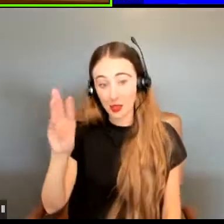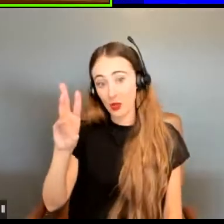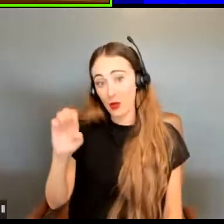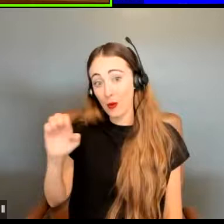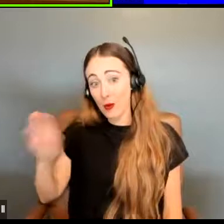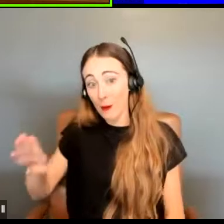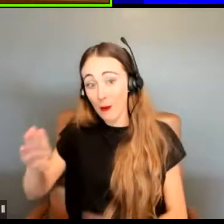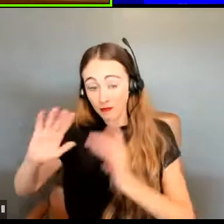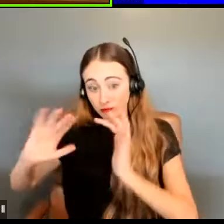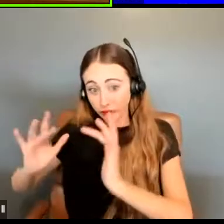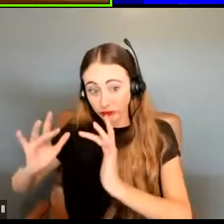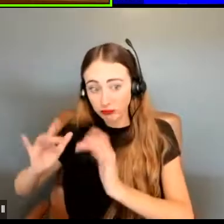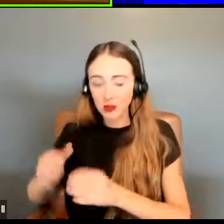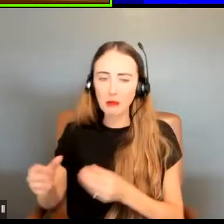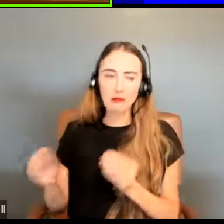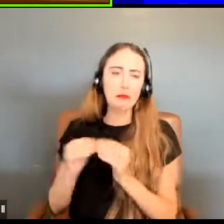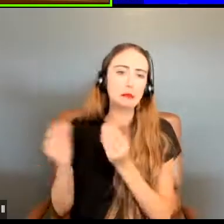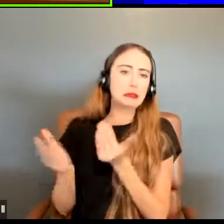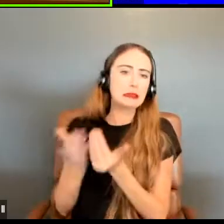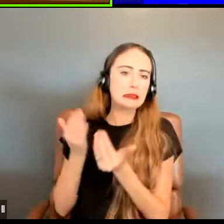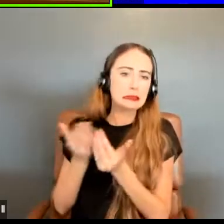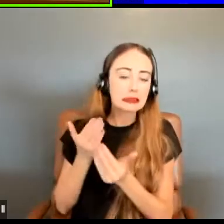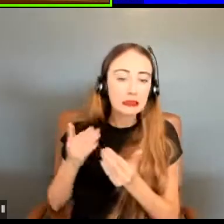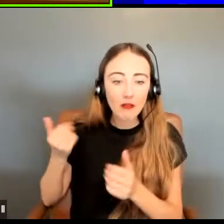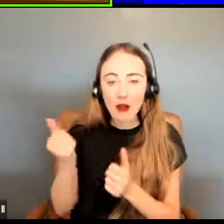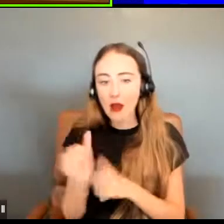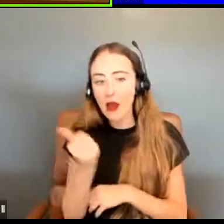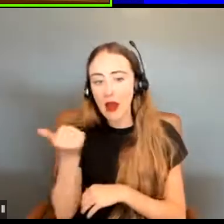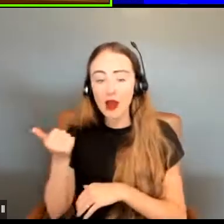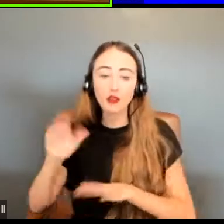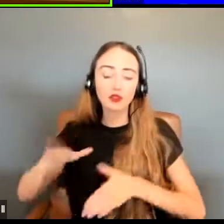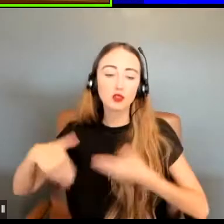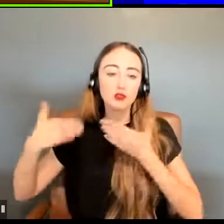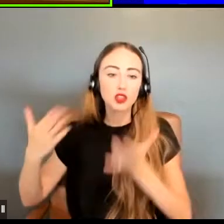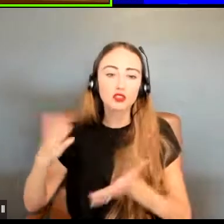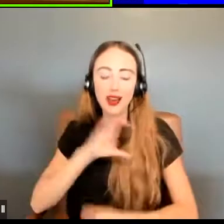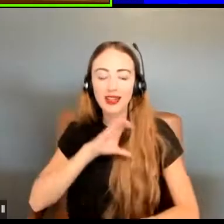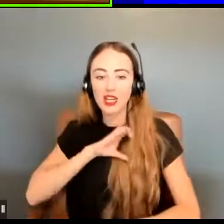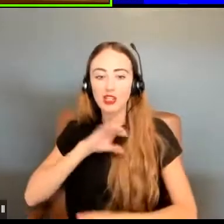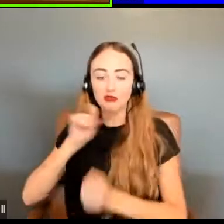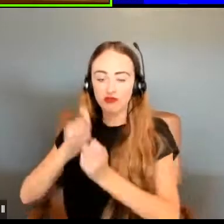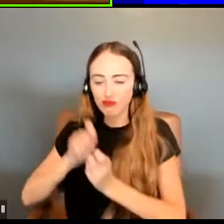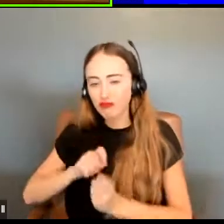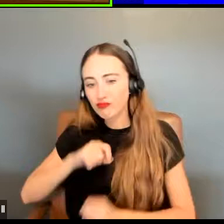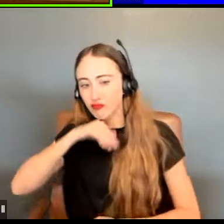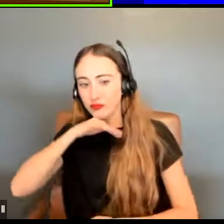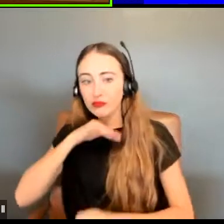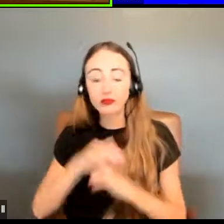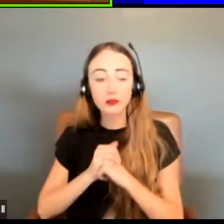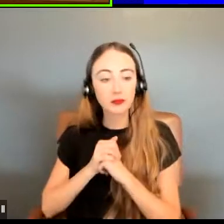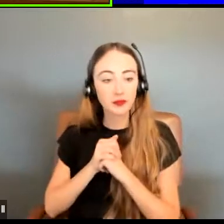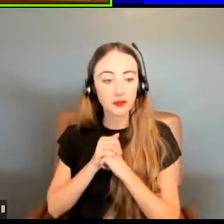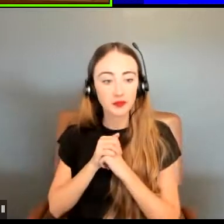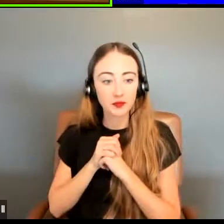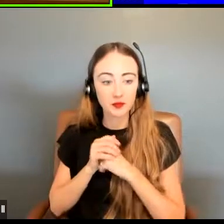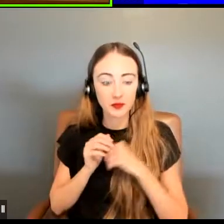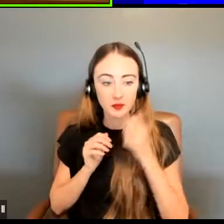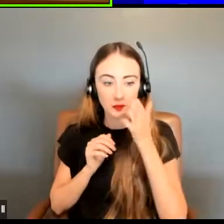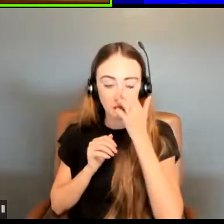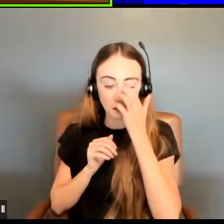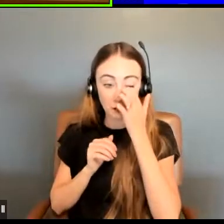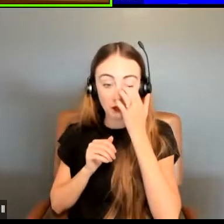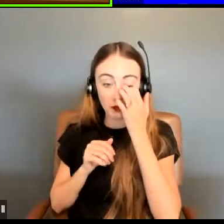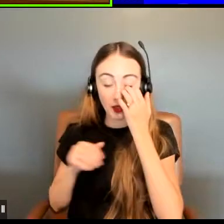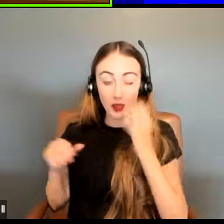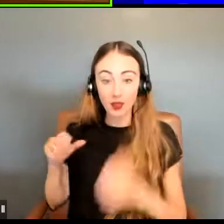application makes it much easier for real estate agents and others in the industry to provide characteristics of soil and real estate contracts, the